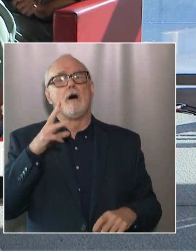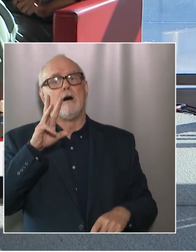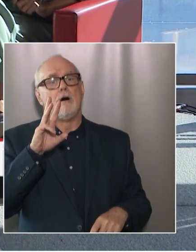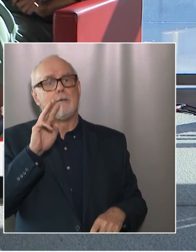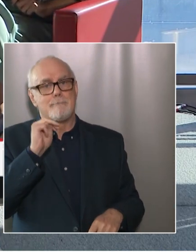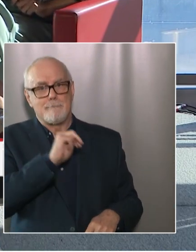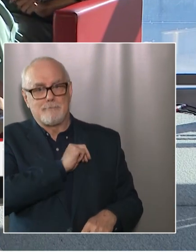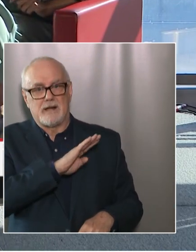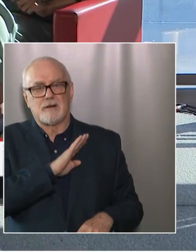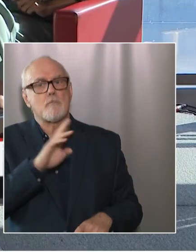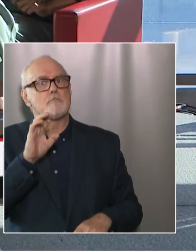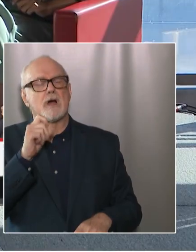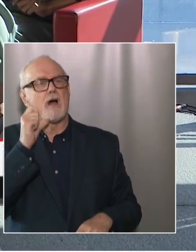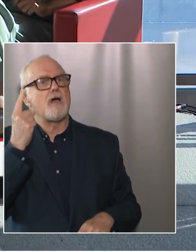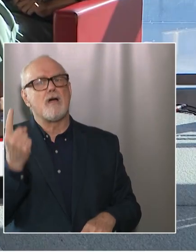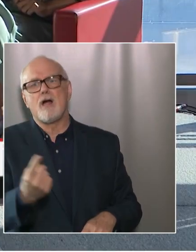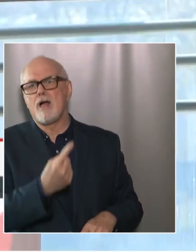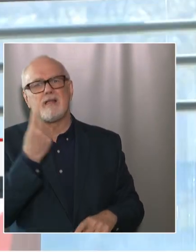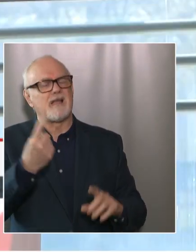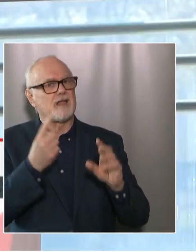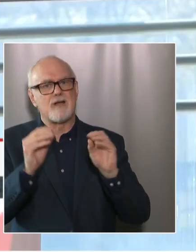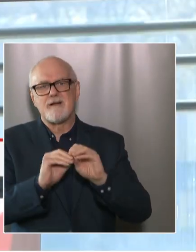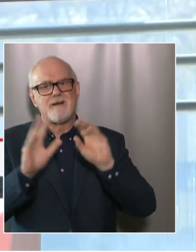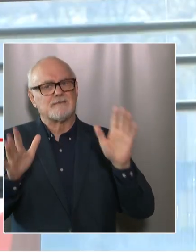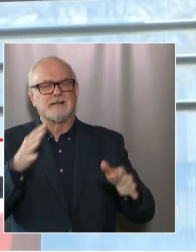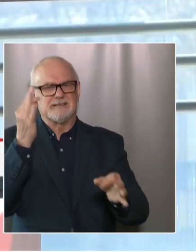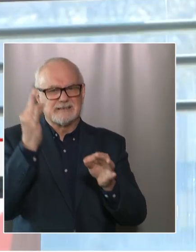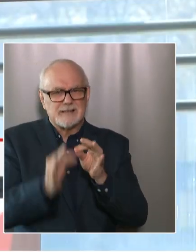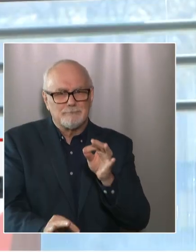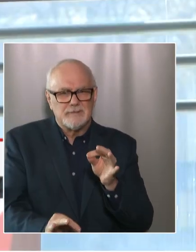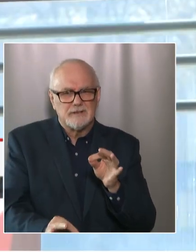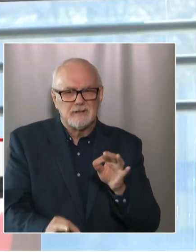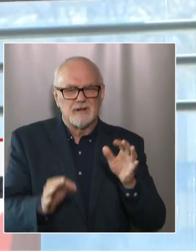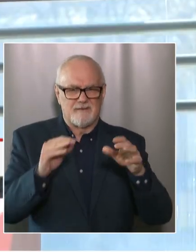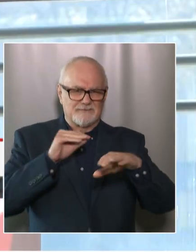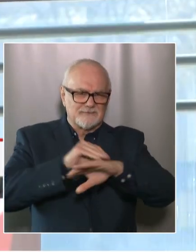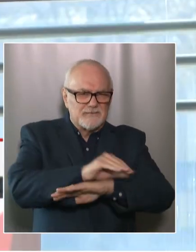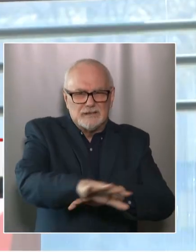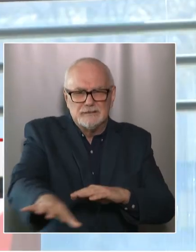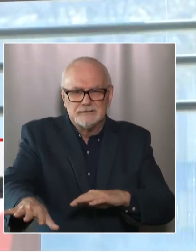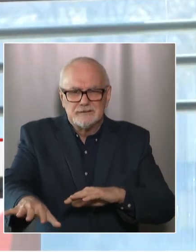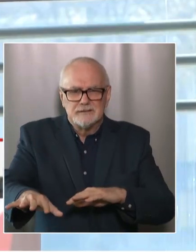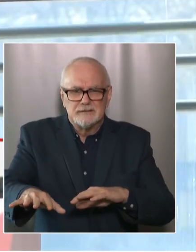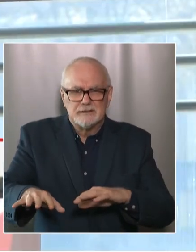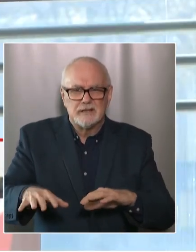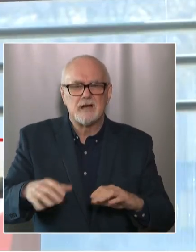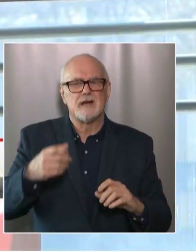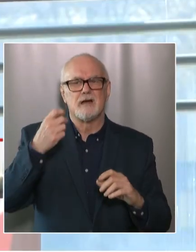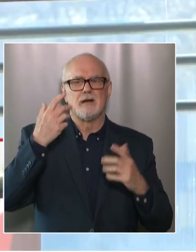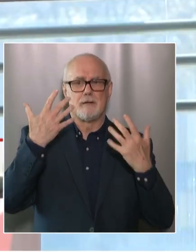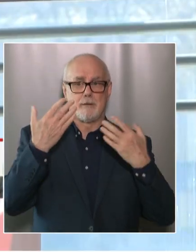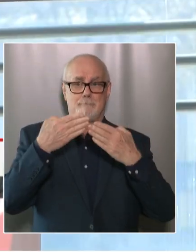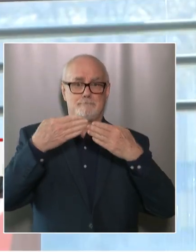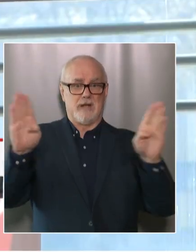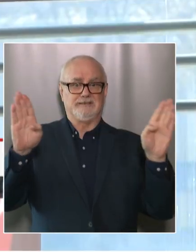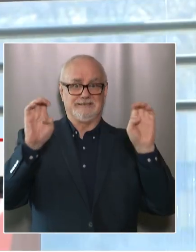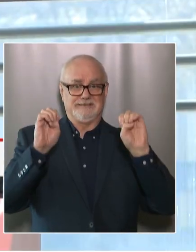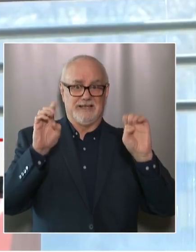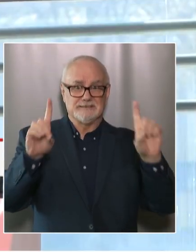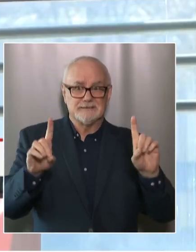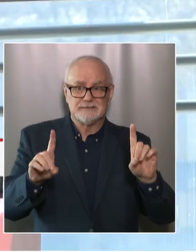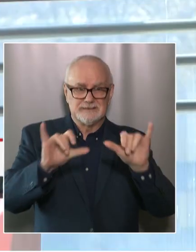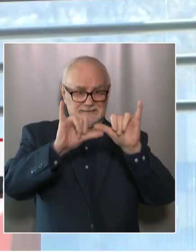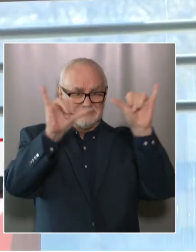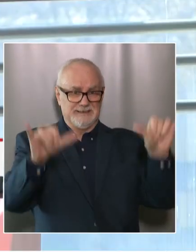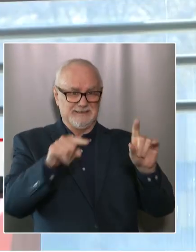not always obvious that the world-class public education system that we're building, or